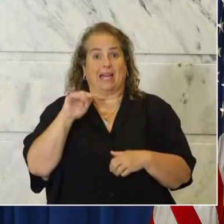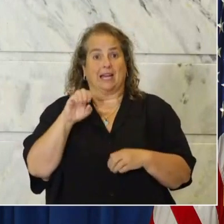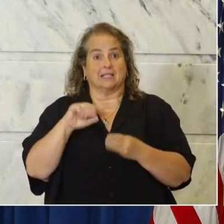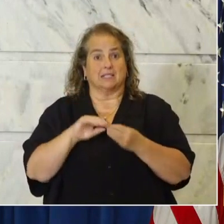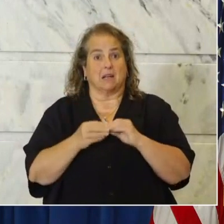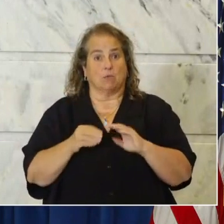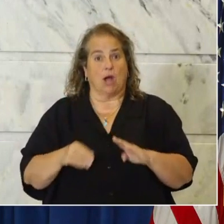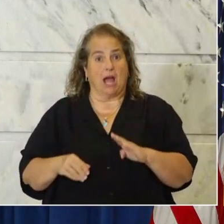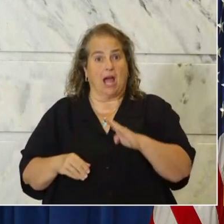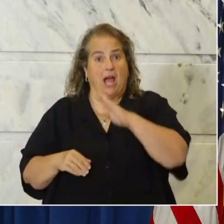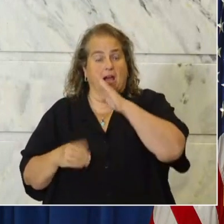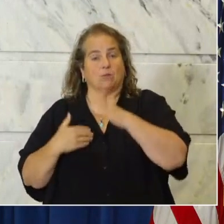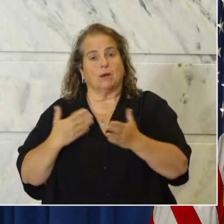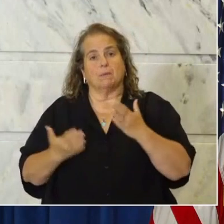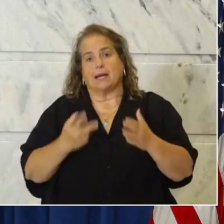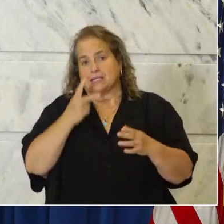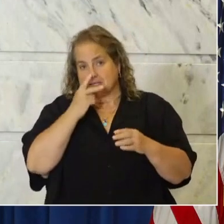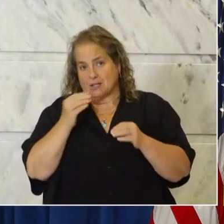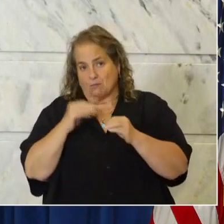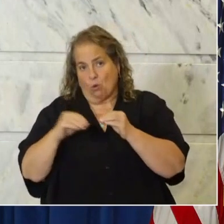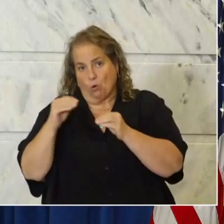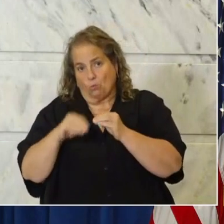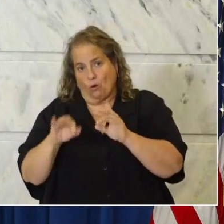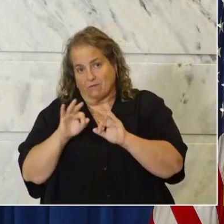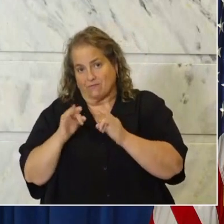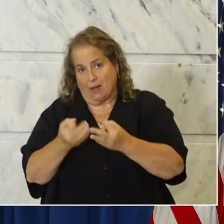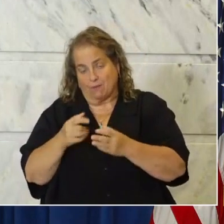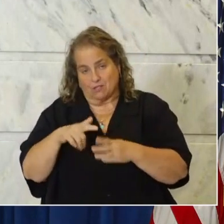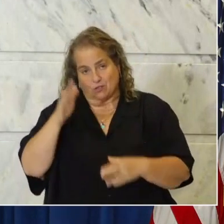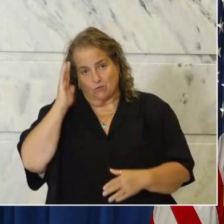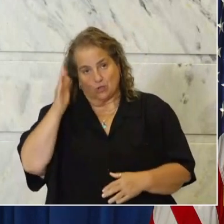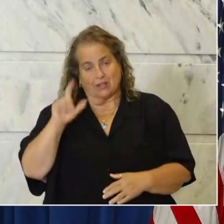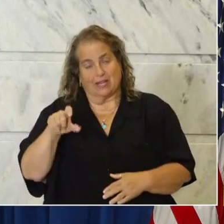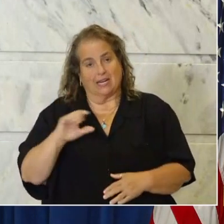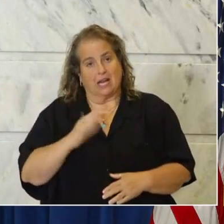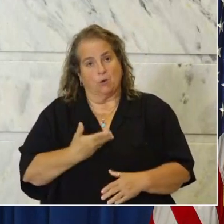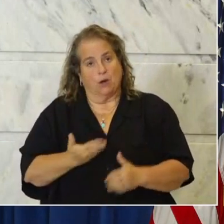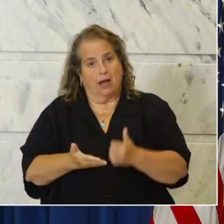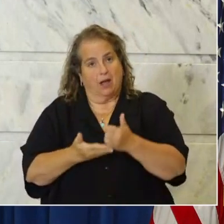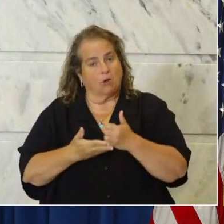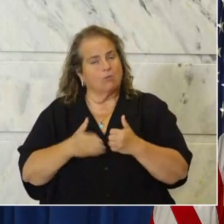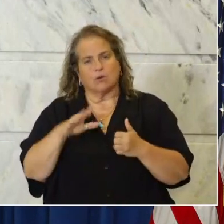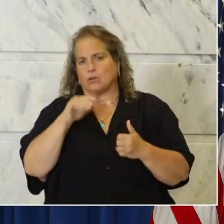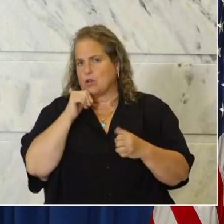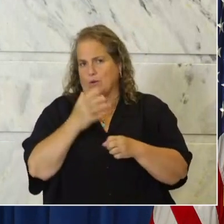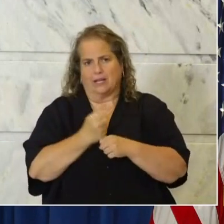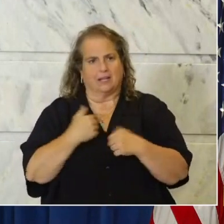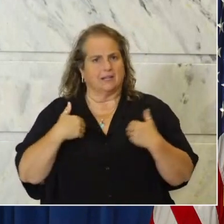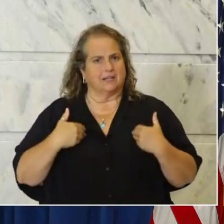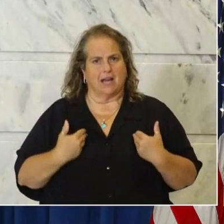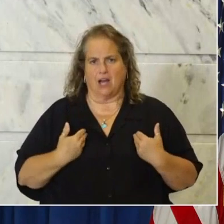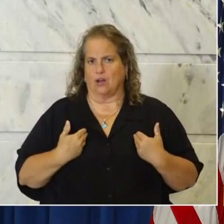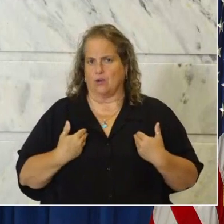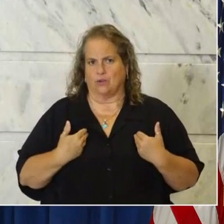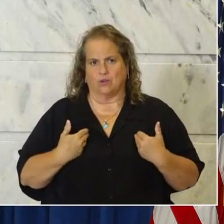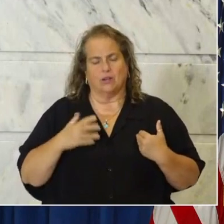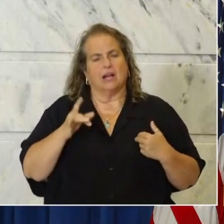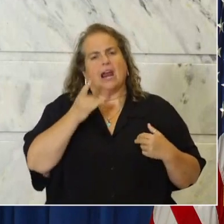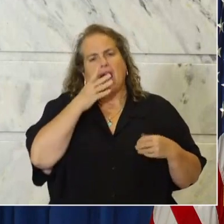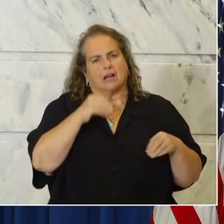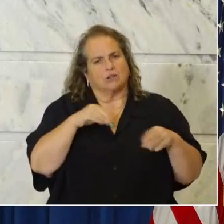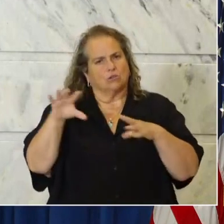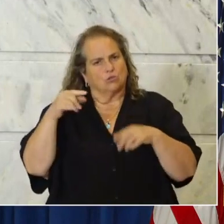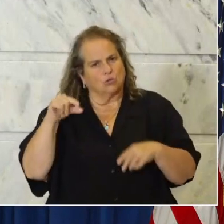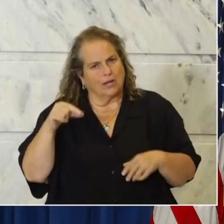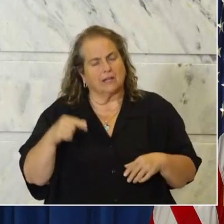out there that in the near future need our help. So let's not get tired. Let's light our houses up green. Let's ring those